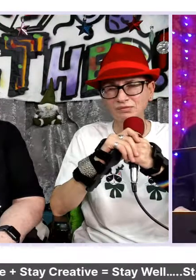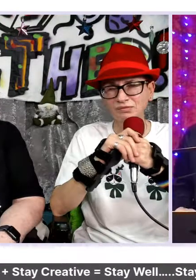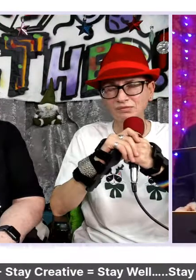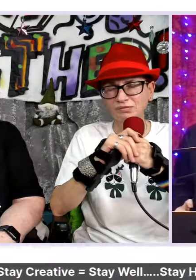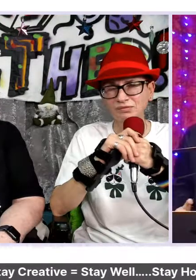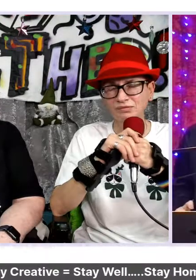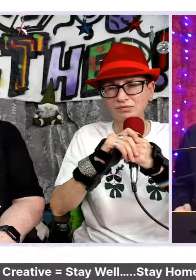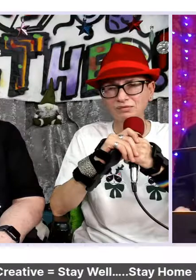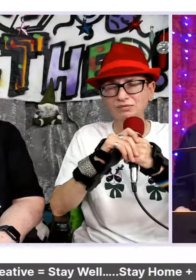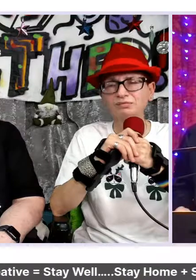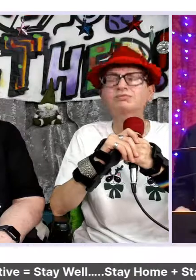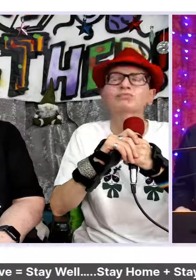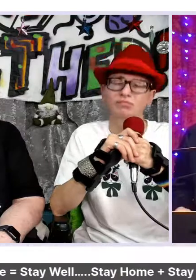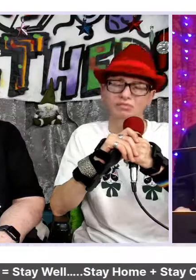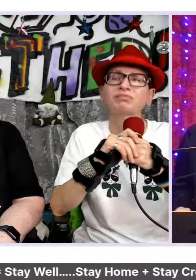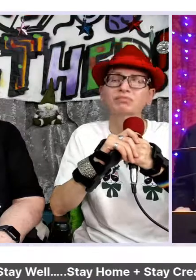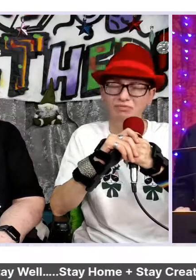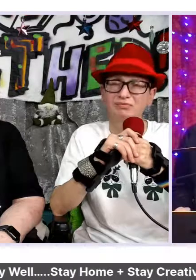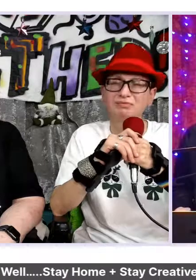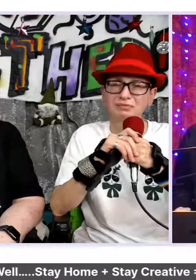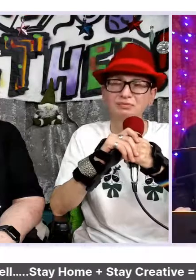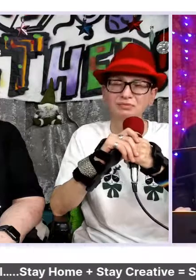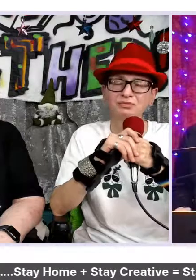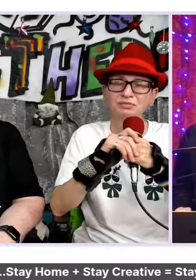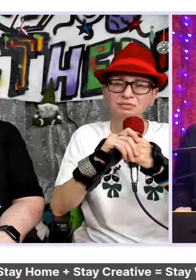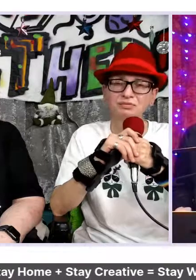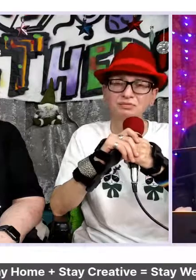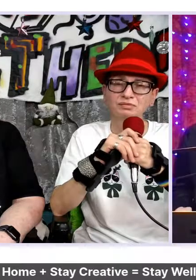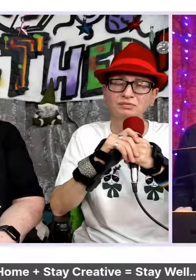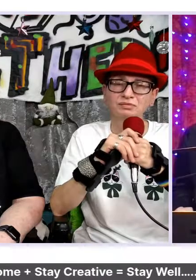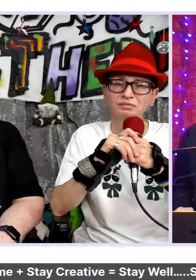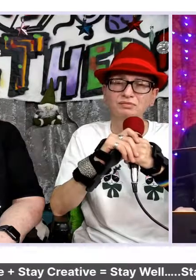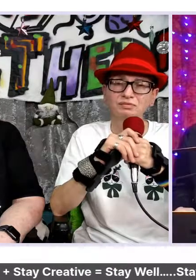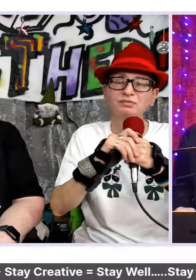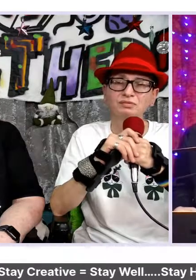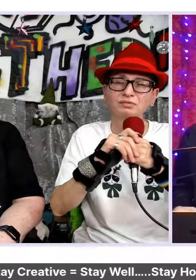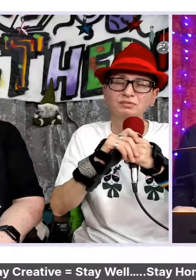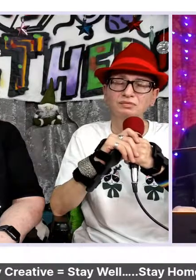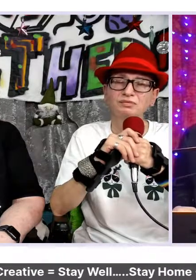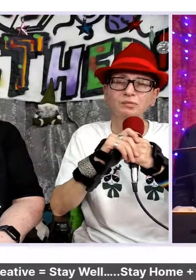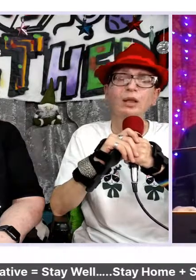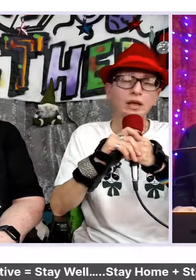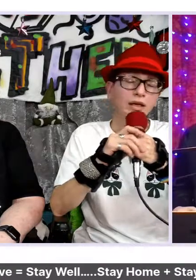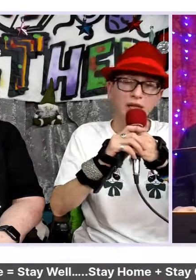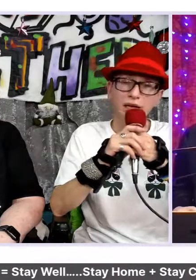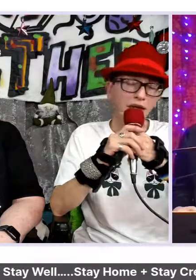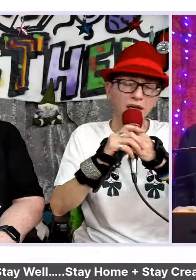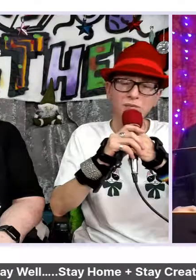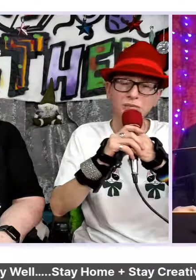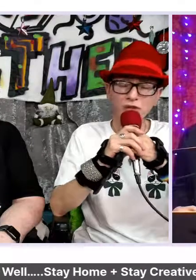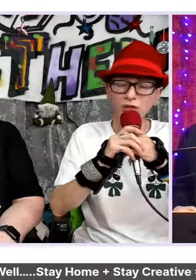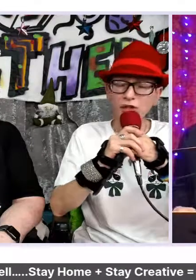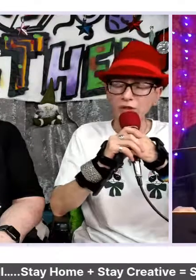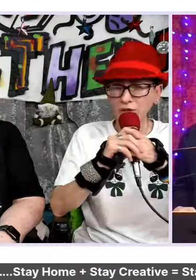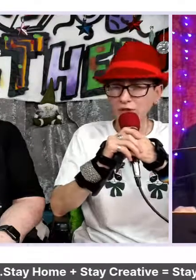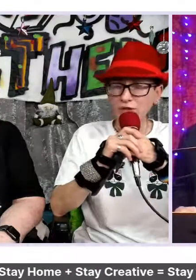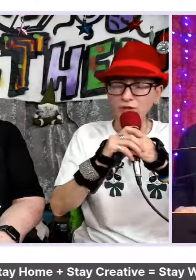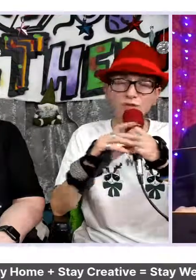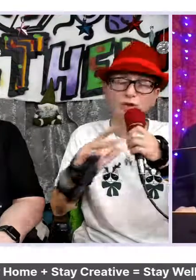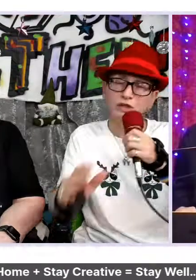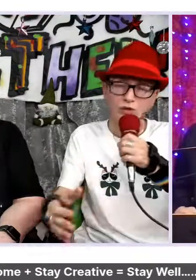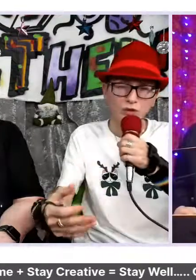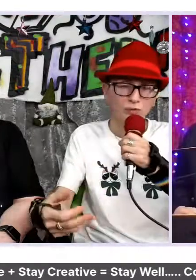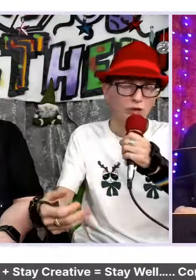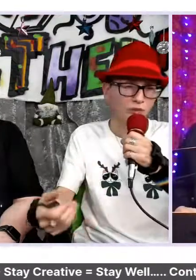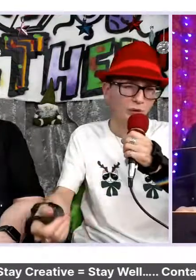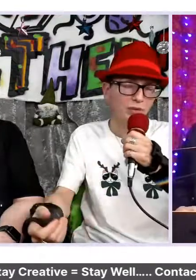called the BBC Radiophonic Workshop, and that was headed up by a woman called Delia Derbyshire. Yeah, absolutely. And I think